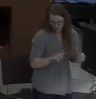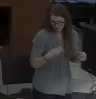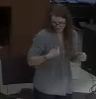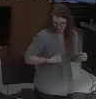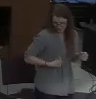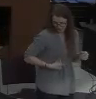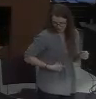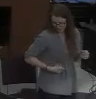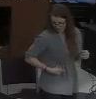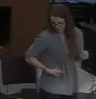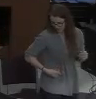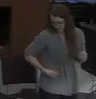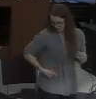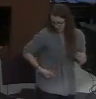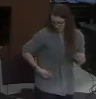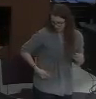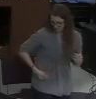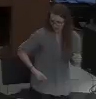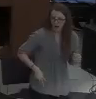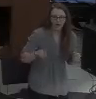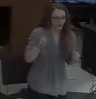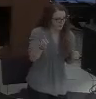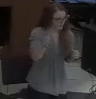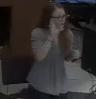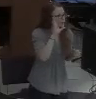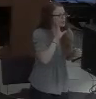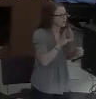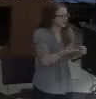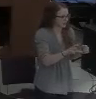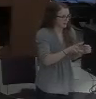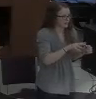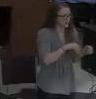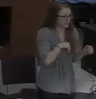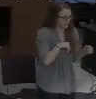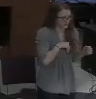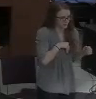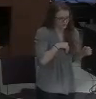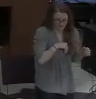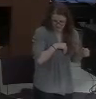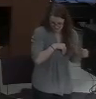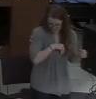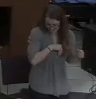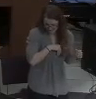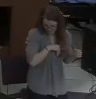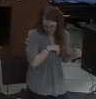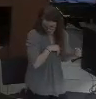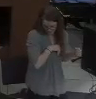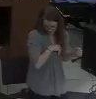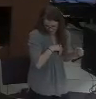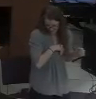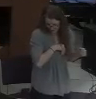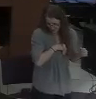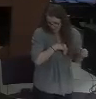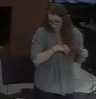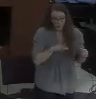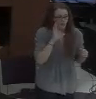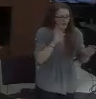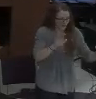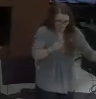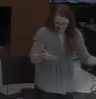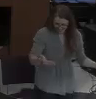Just as I am, you will receive,